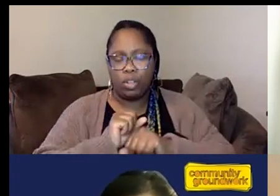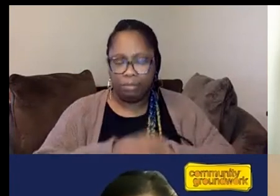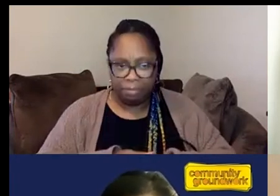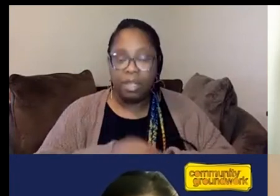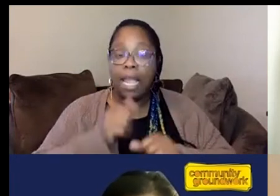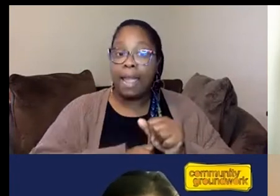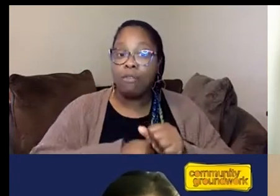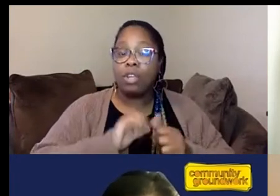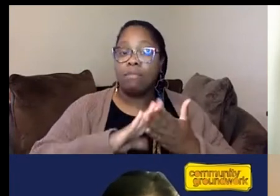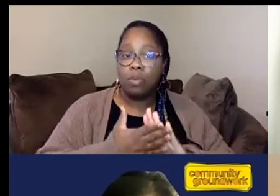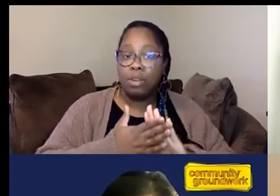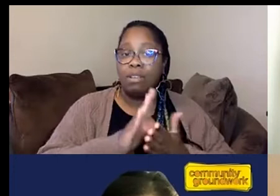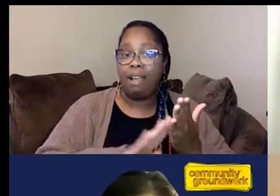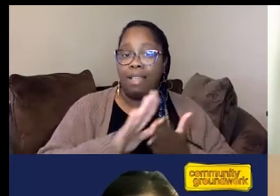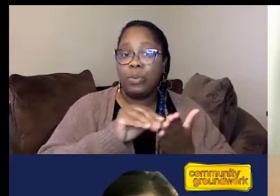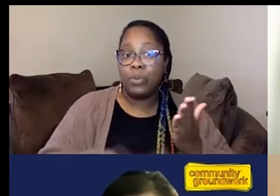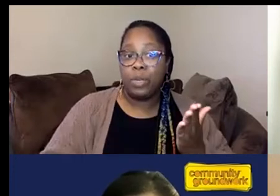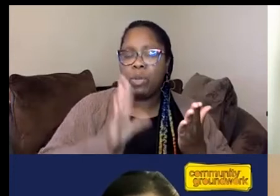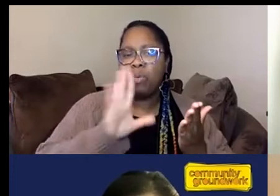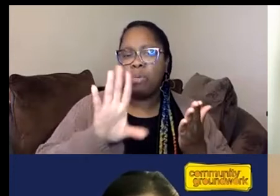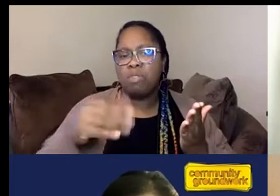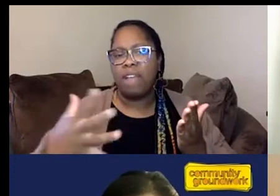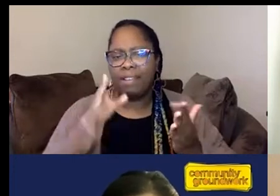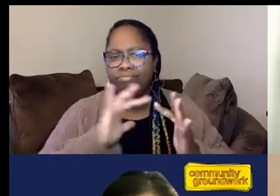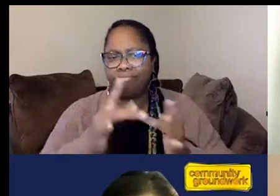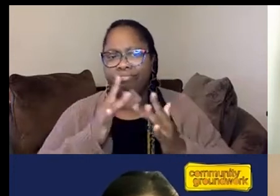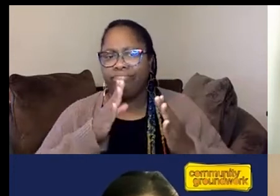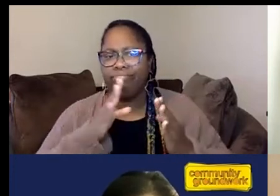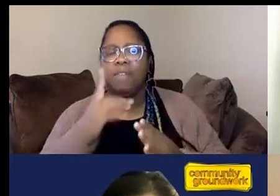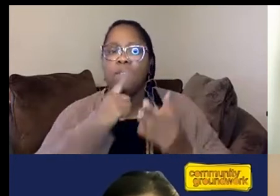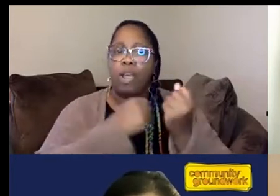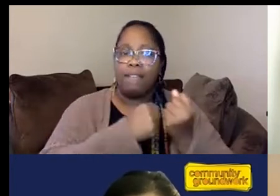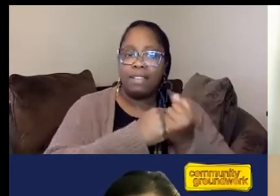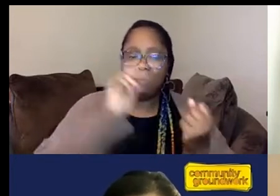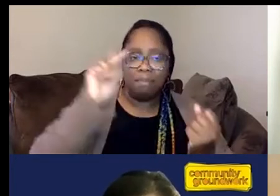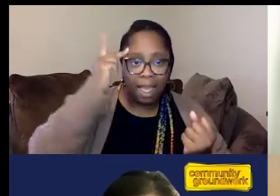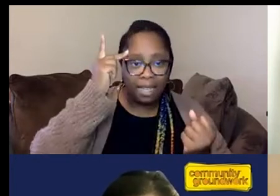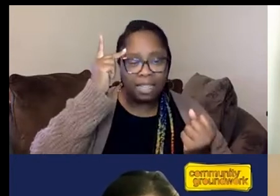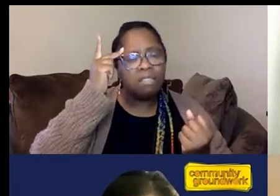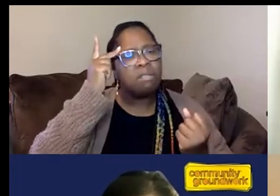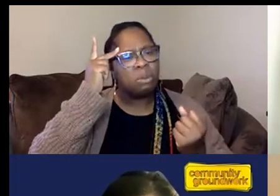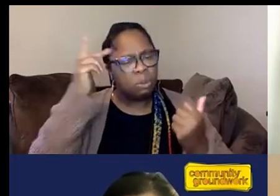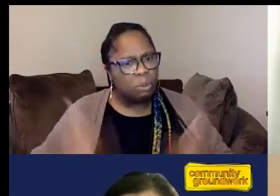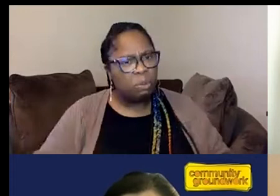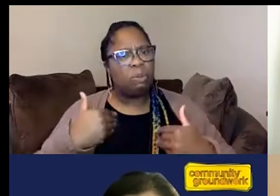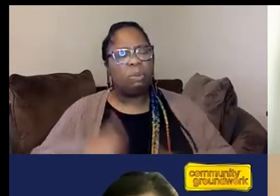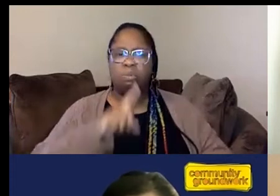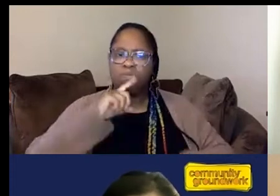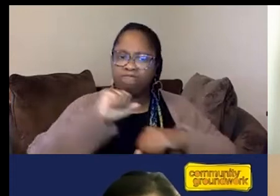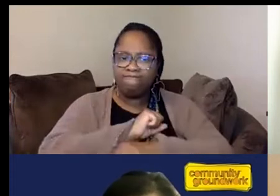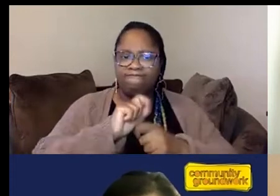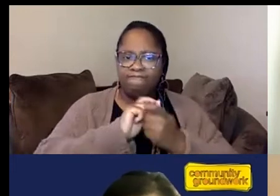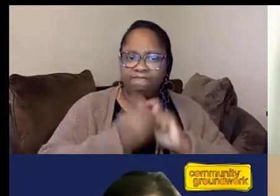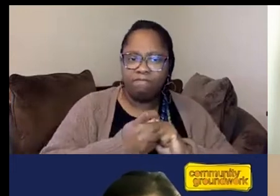college student will have a pathway and network into advocacy and politics to make a significant change. And if